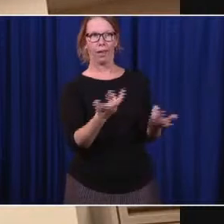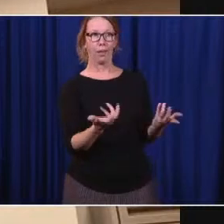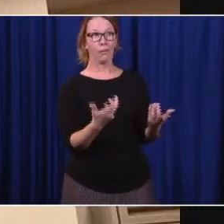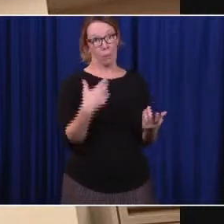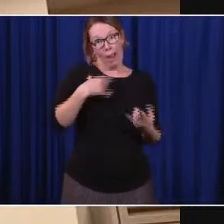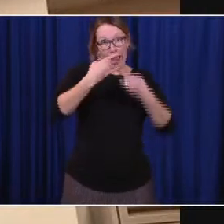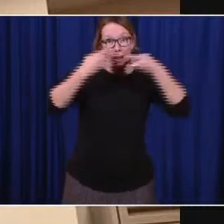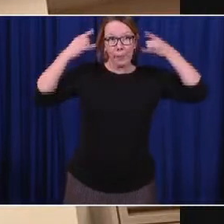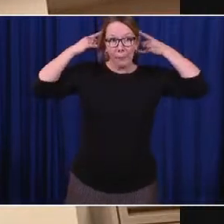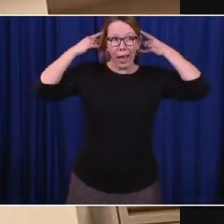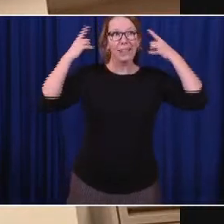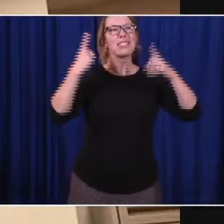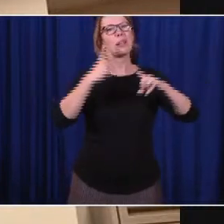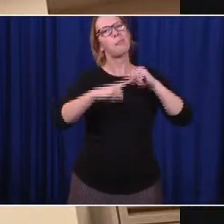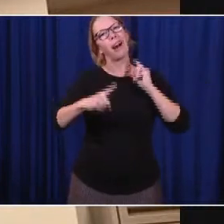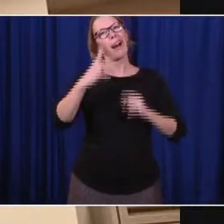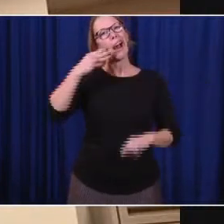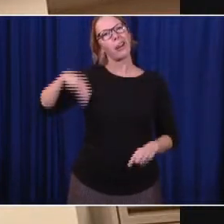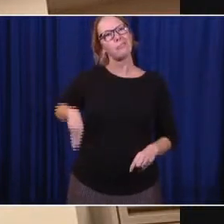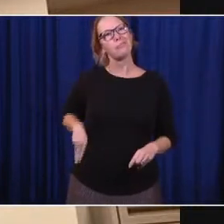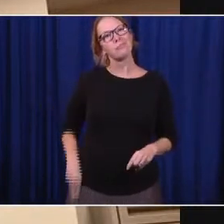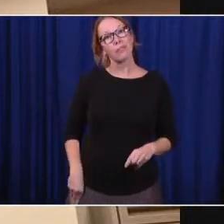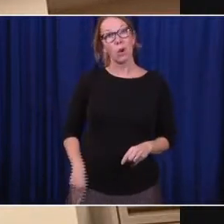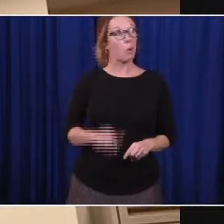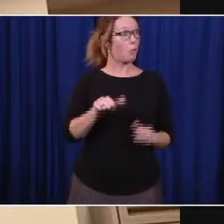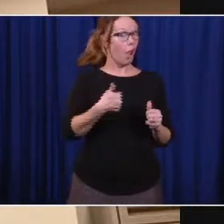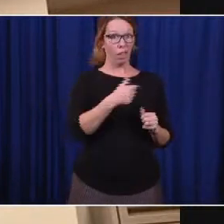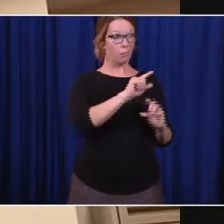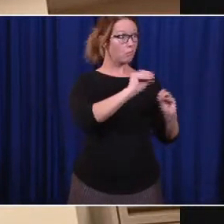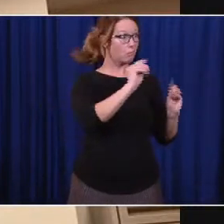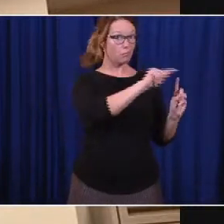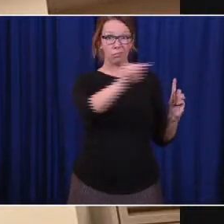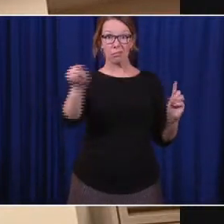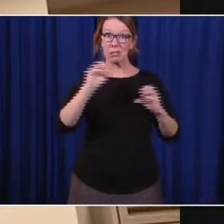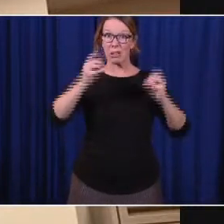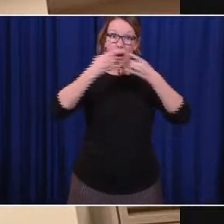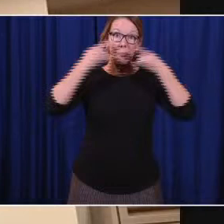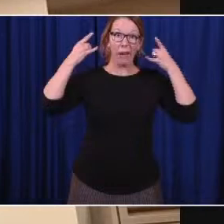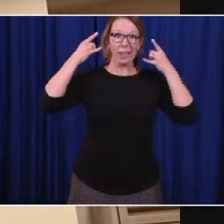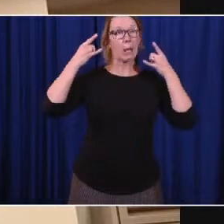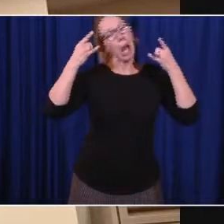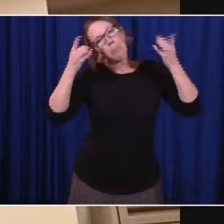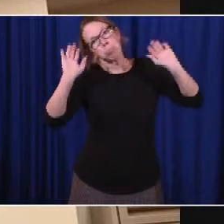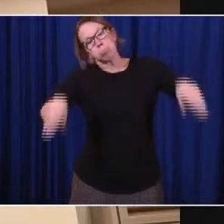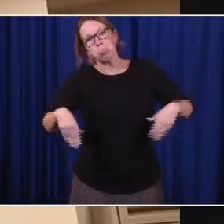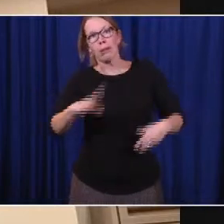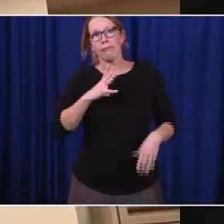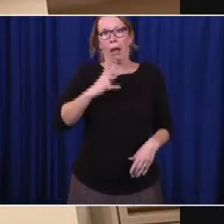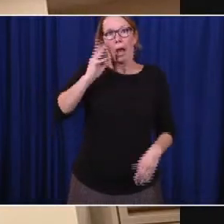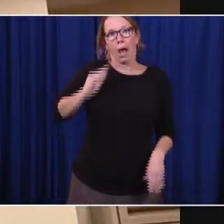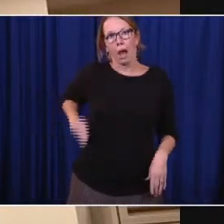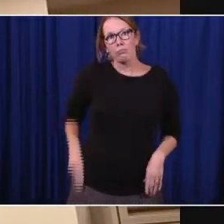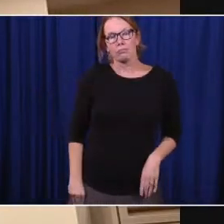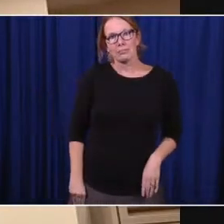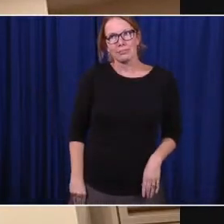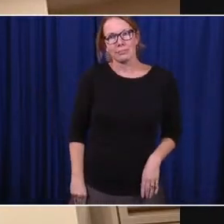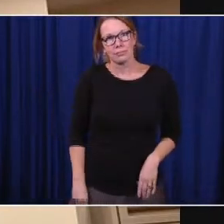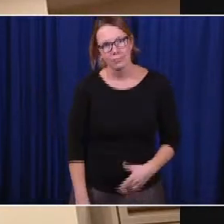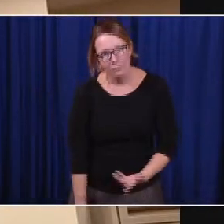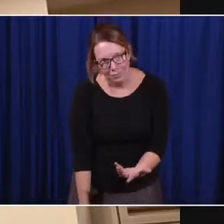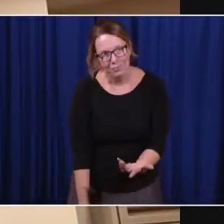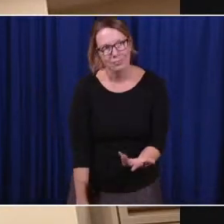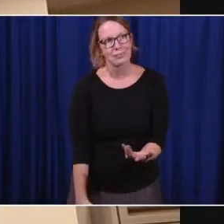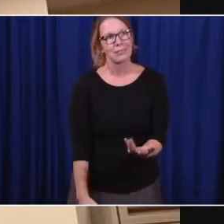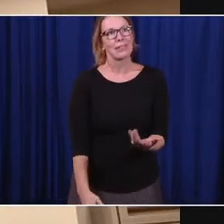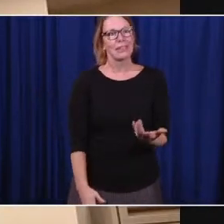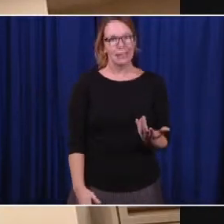mask, but I put it in my pocket when I saw that everyone else didn't have a mask. And we have a thing at Ohio Health now that we're saying our president, Steve